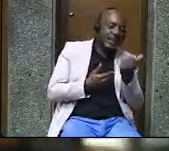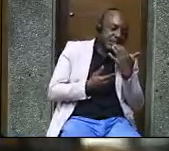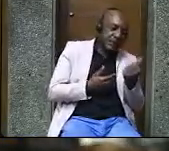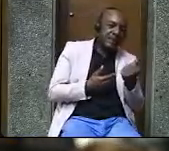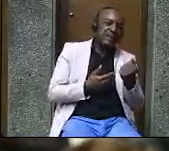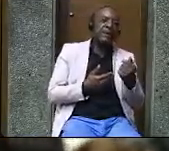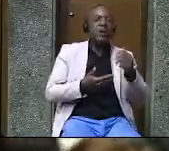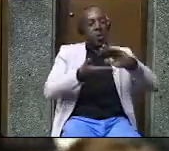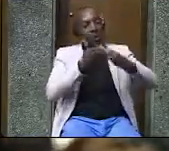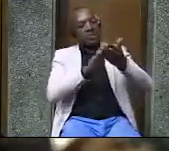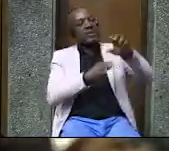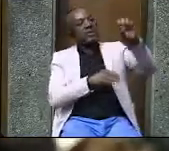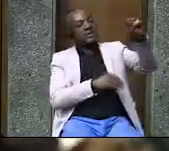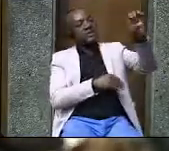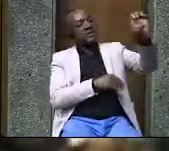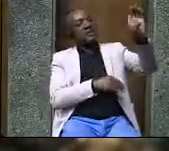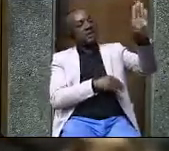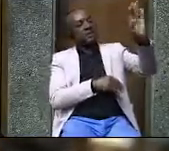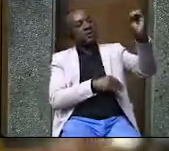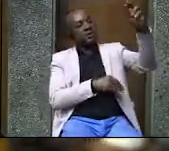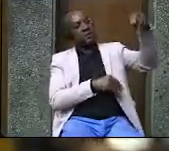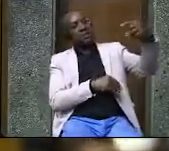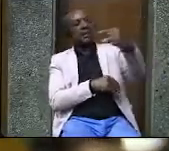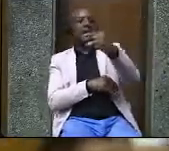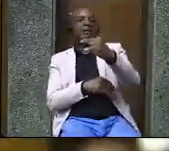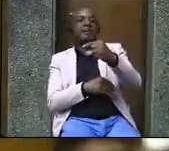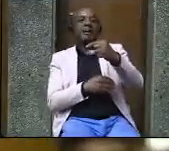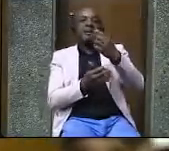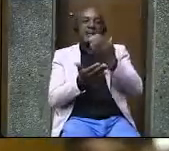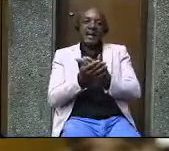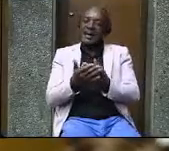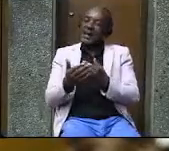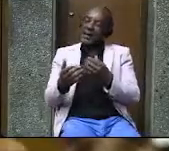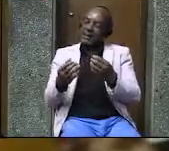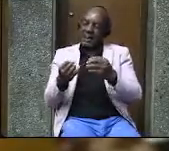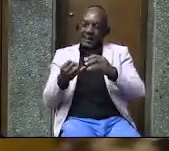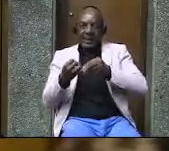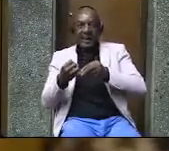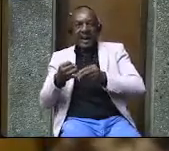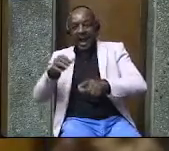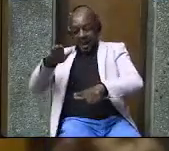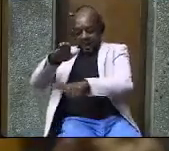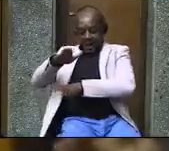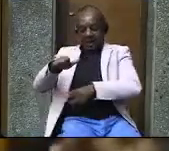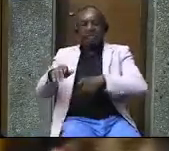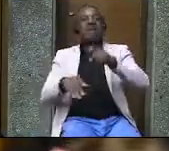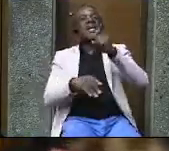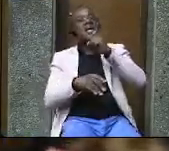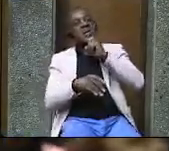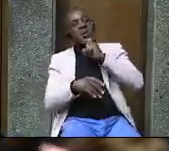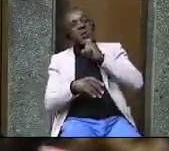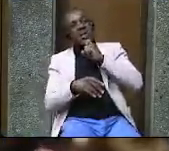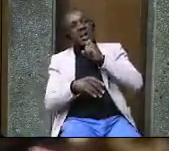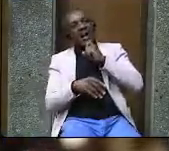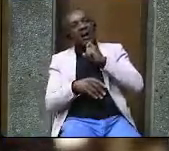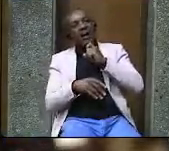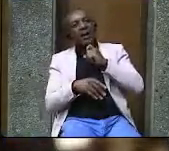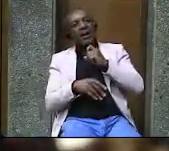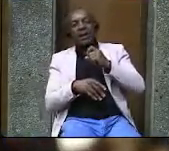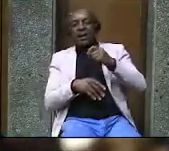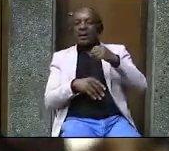Everton ake kungenelele kubone iland Midval nakwezinye indawo funda bail mawi sifuna